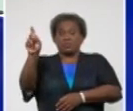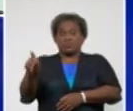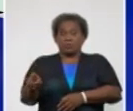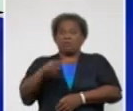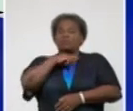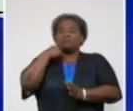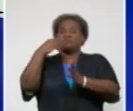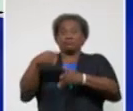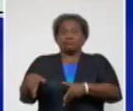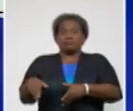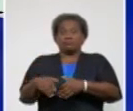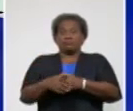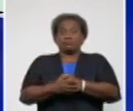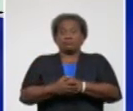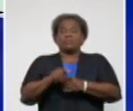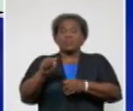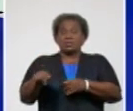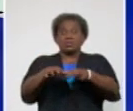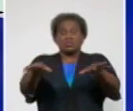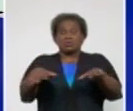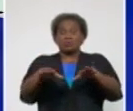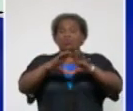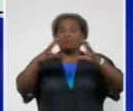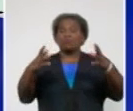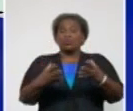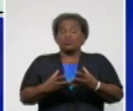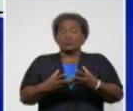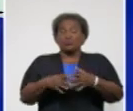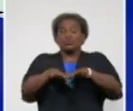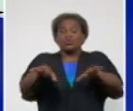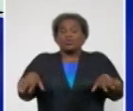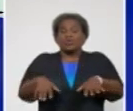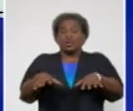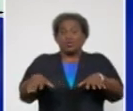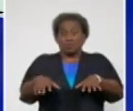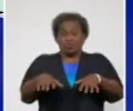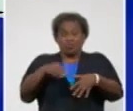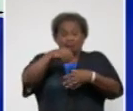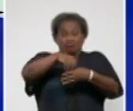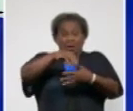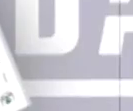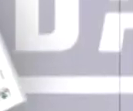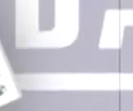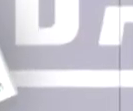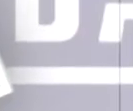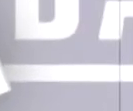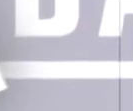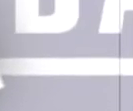information that we have on the behavior of the pandemic in Cuba and the world.